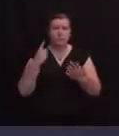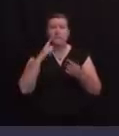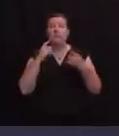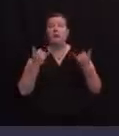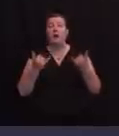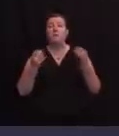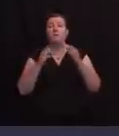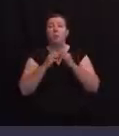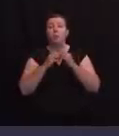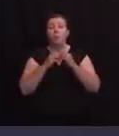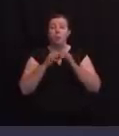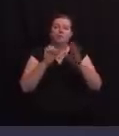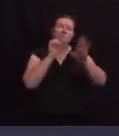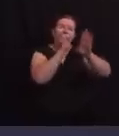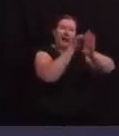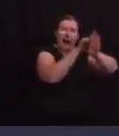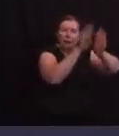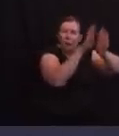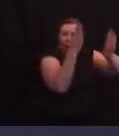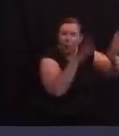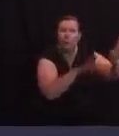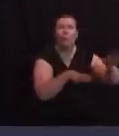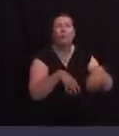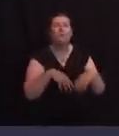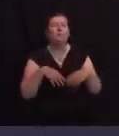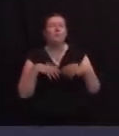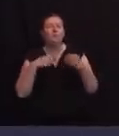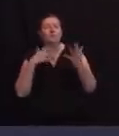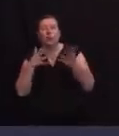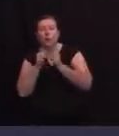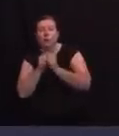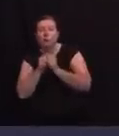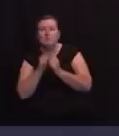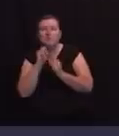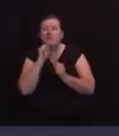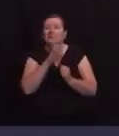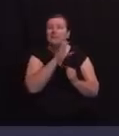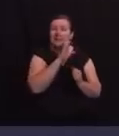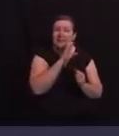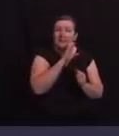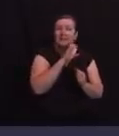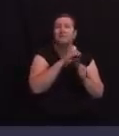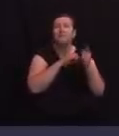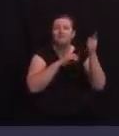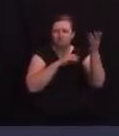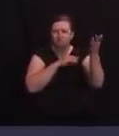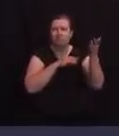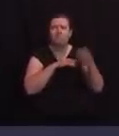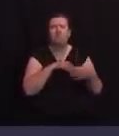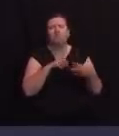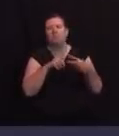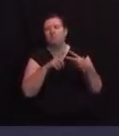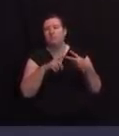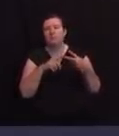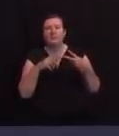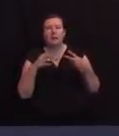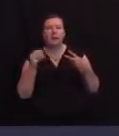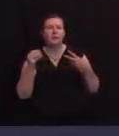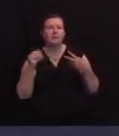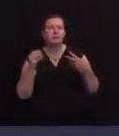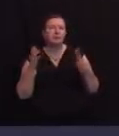senior folks in Hudson County today. They said they need to get a lot better in Bayonne, as an example, which is one of our great